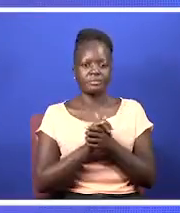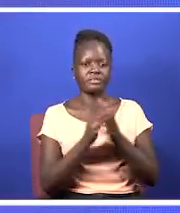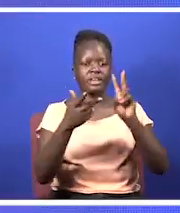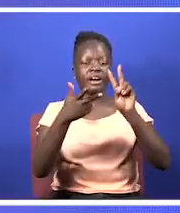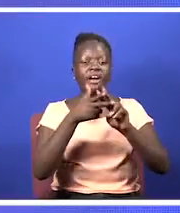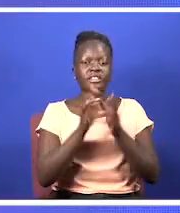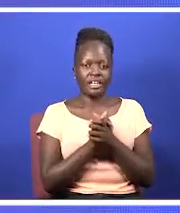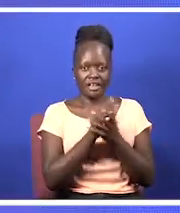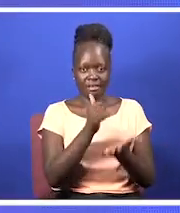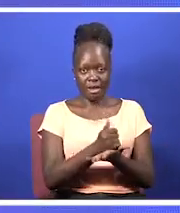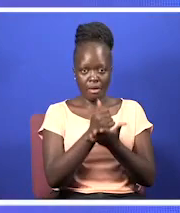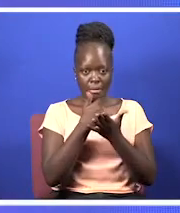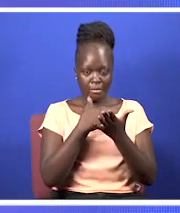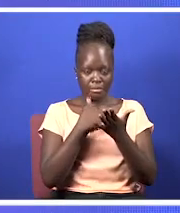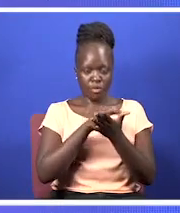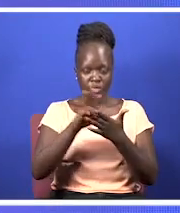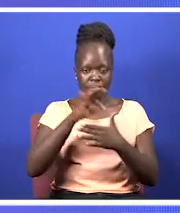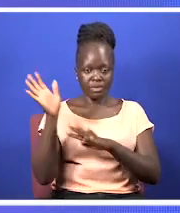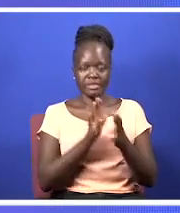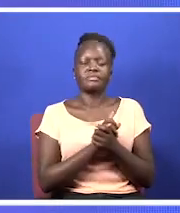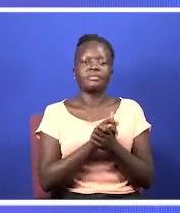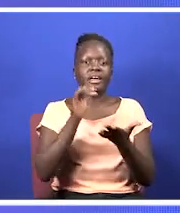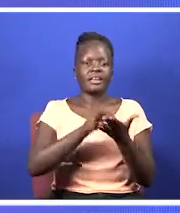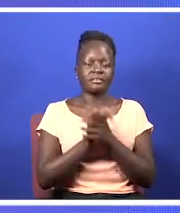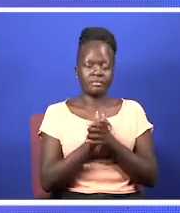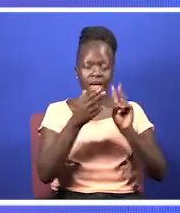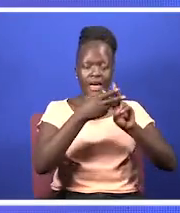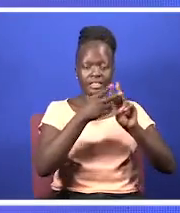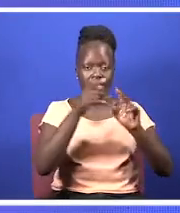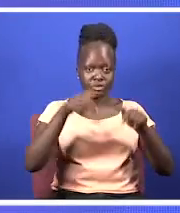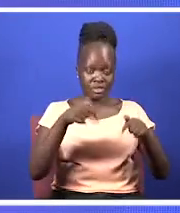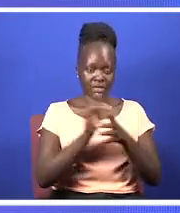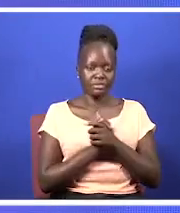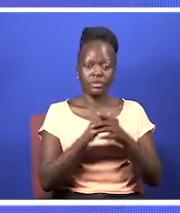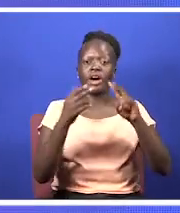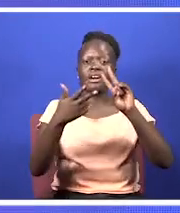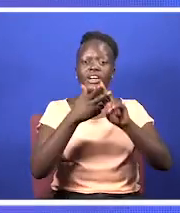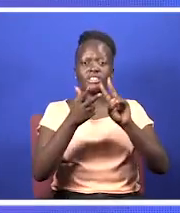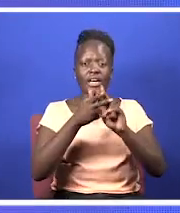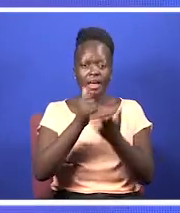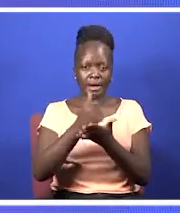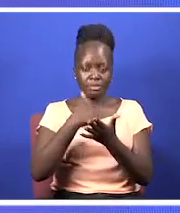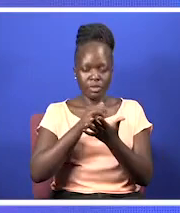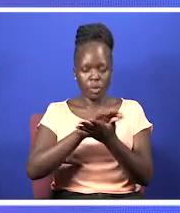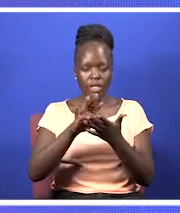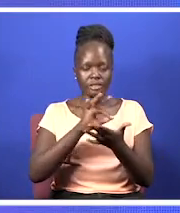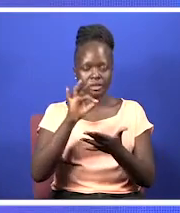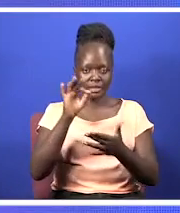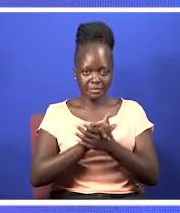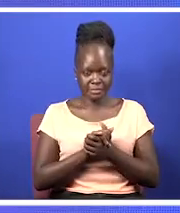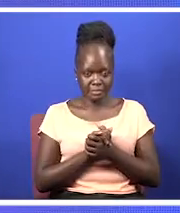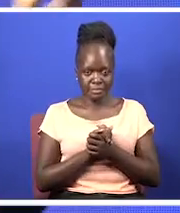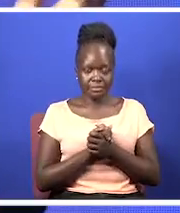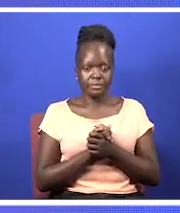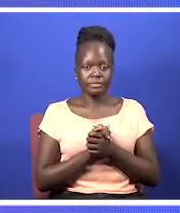hashtag Help Me Holy Spirit. Let me say that again. Our hashtag for the day is hashtag Help Me Holy